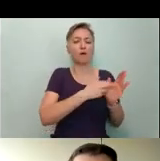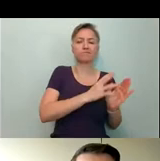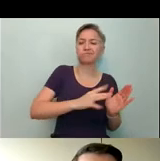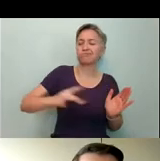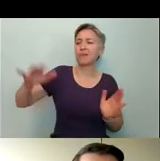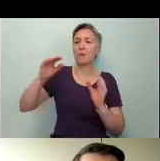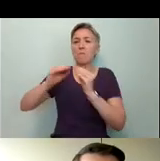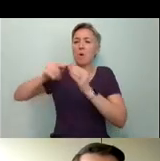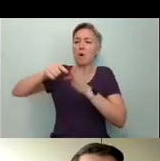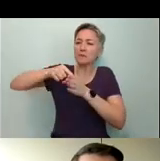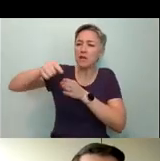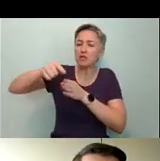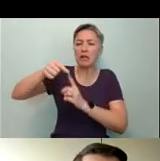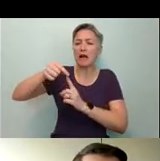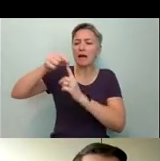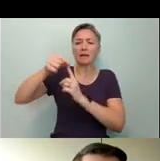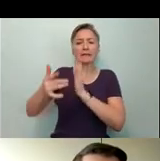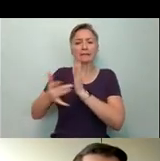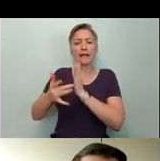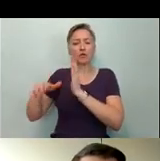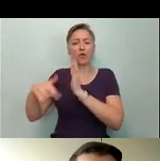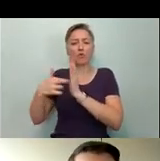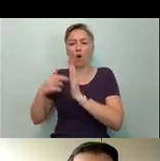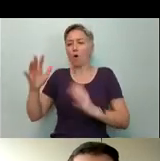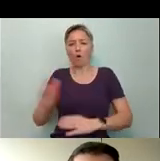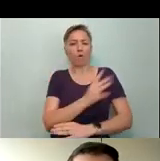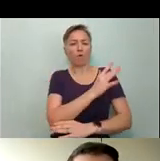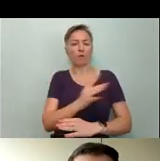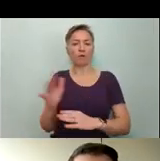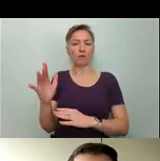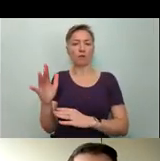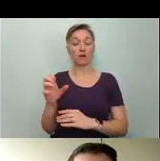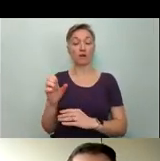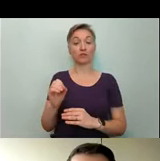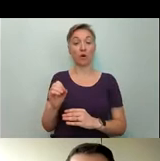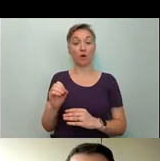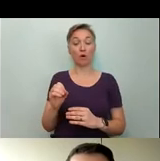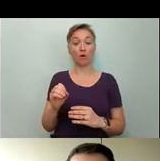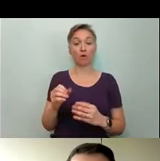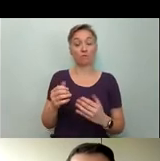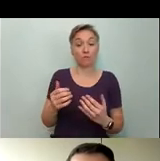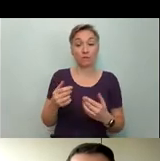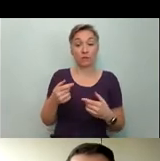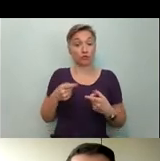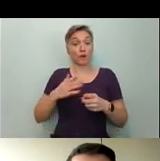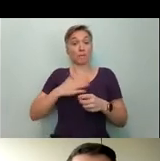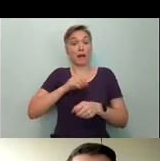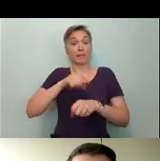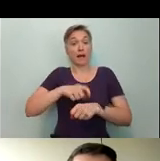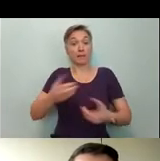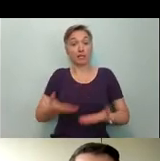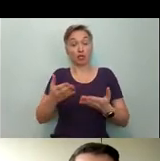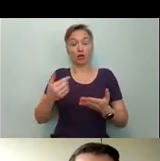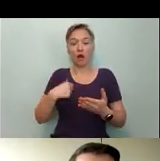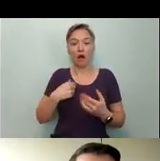roles. And it's been very exciting to me as I've kind of navigated my own career here at the U of R to get to meet and